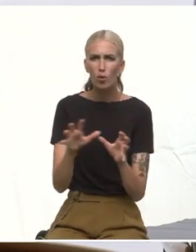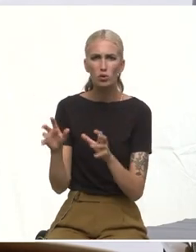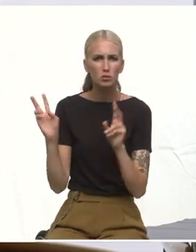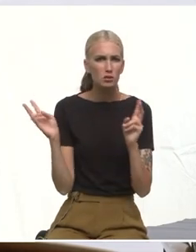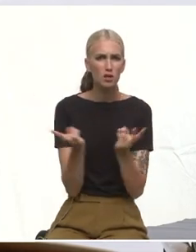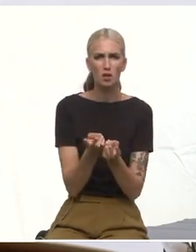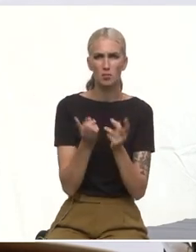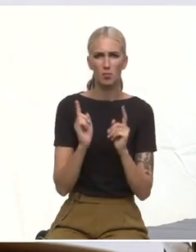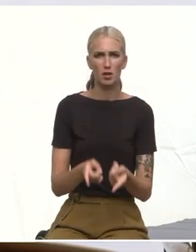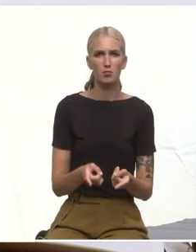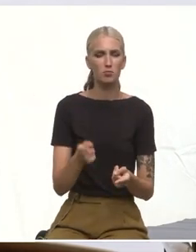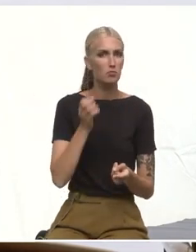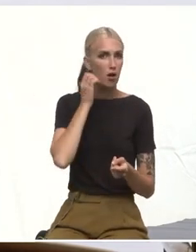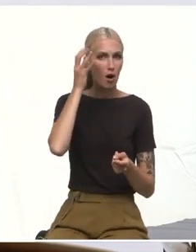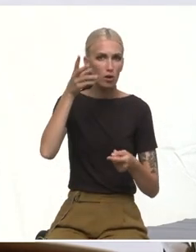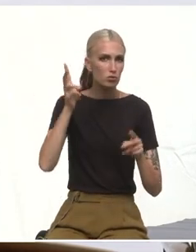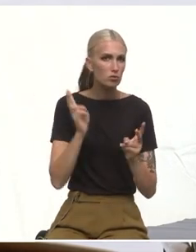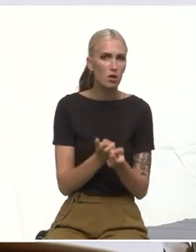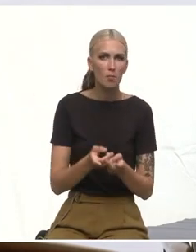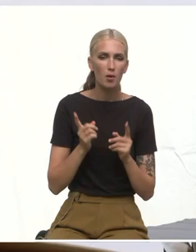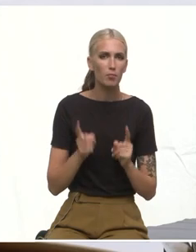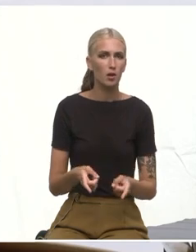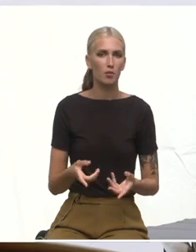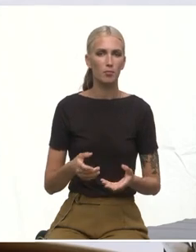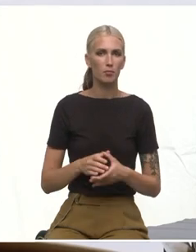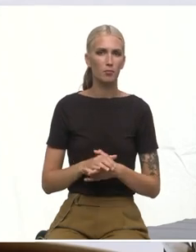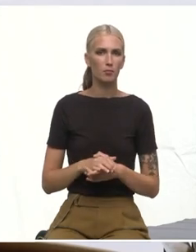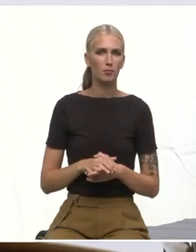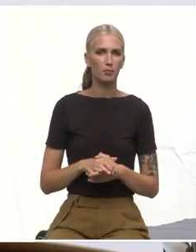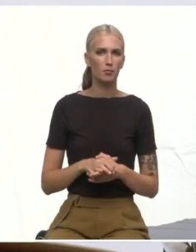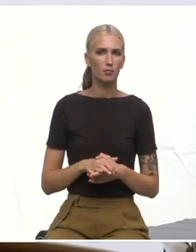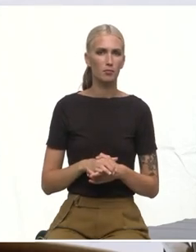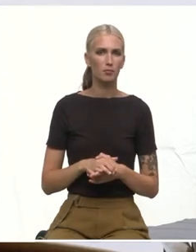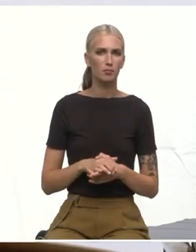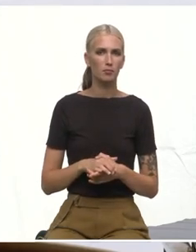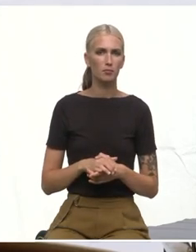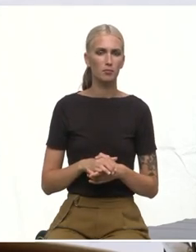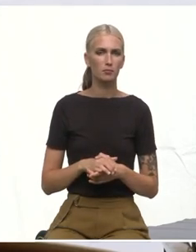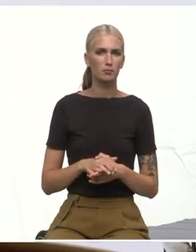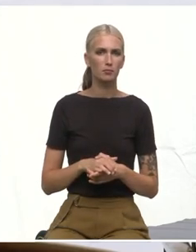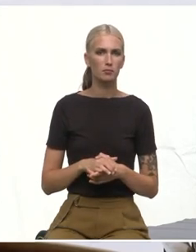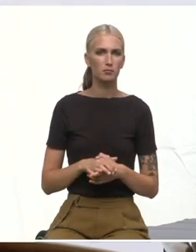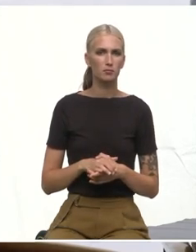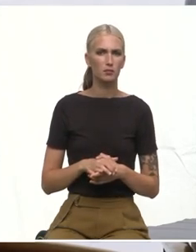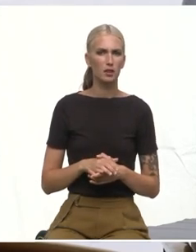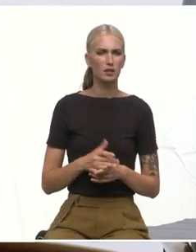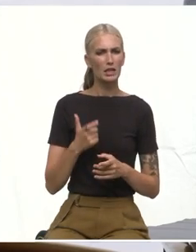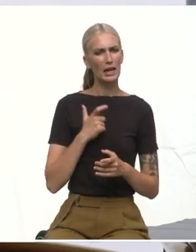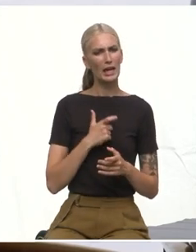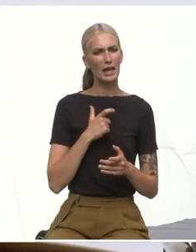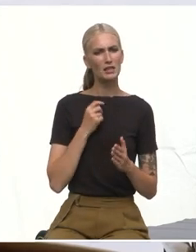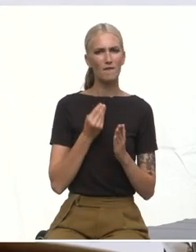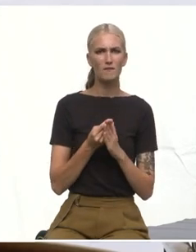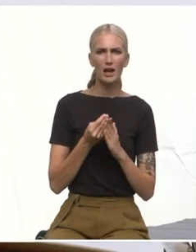the same knowledge too. But even the sense of worth and skills